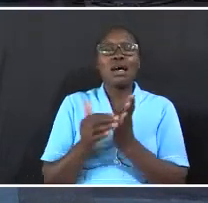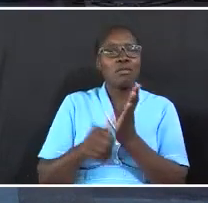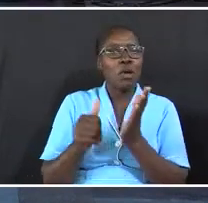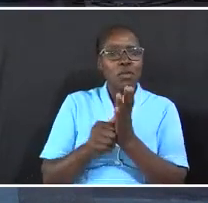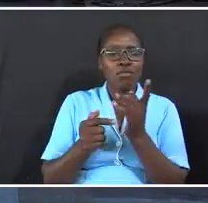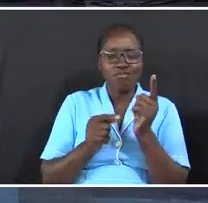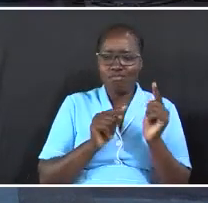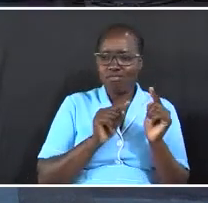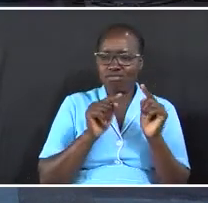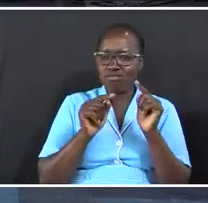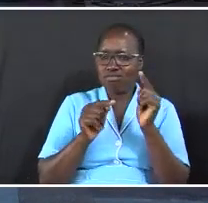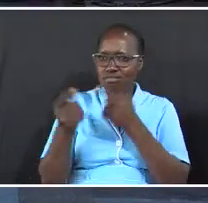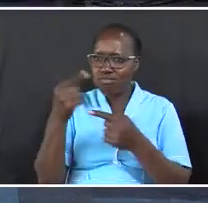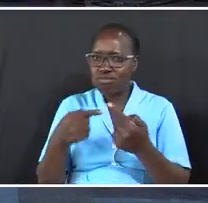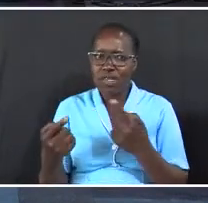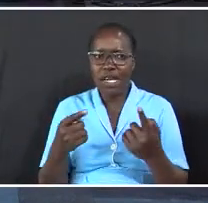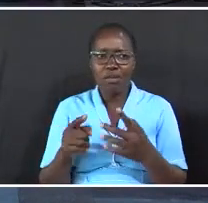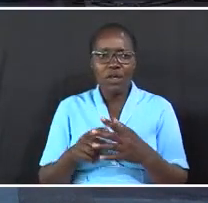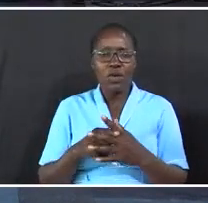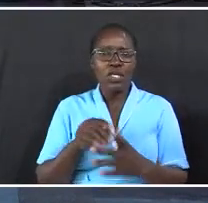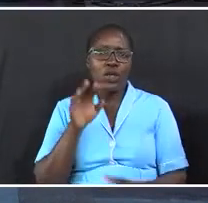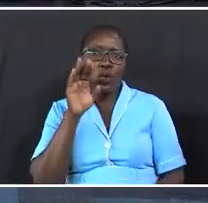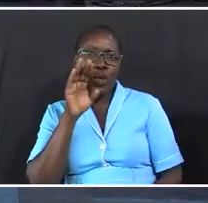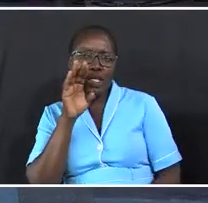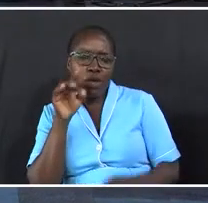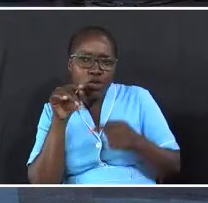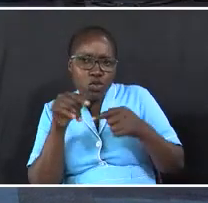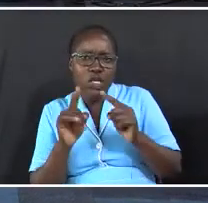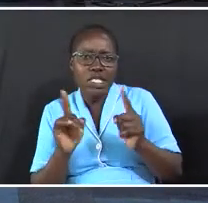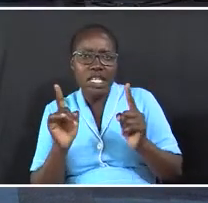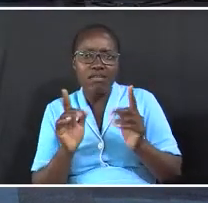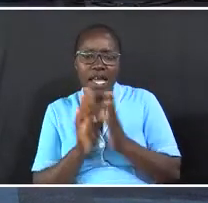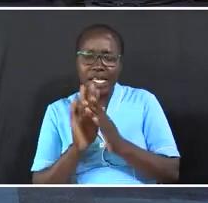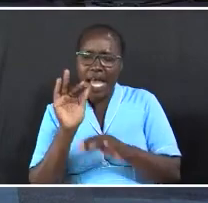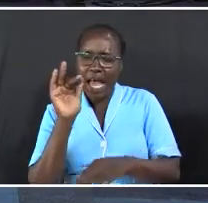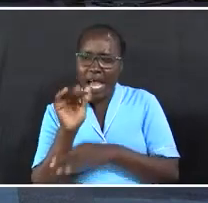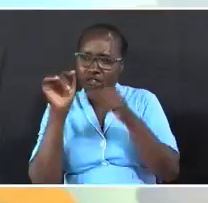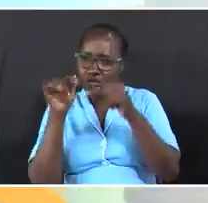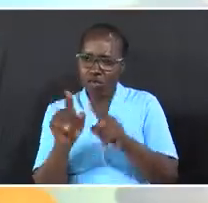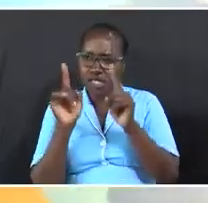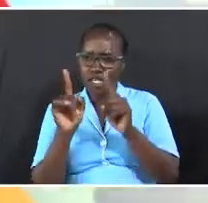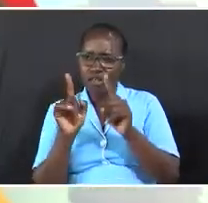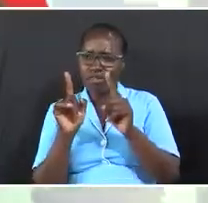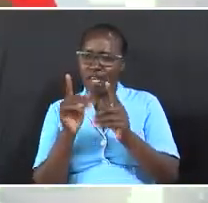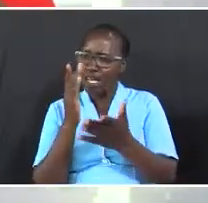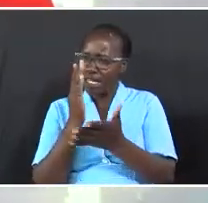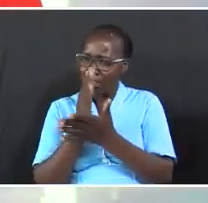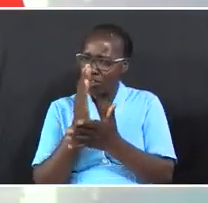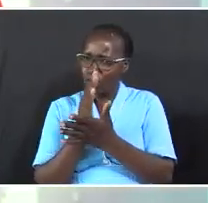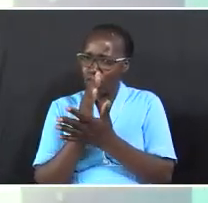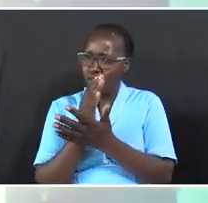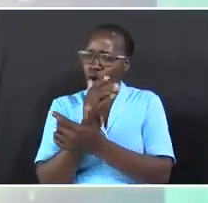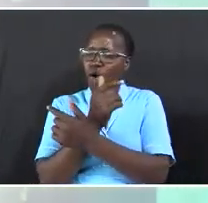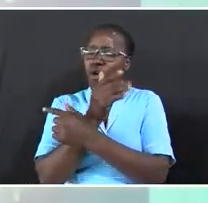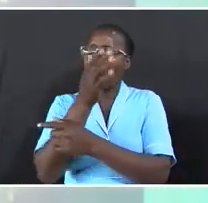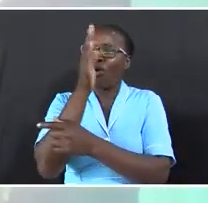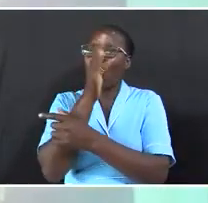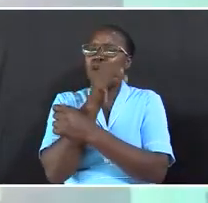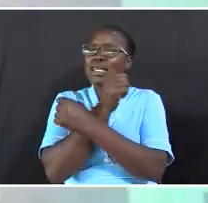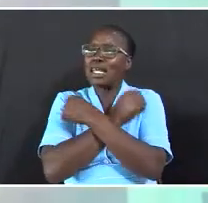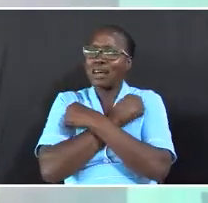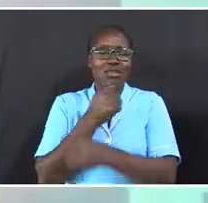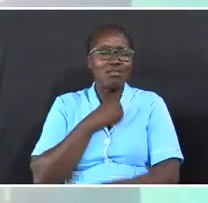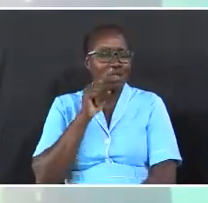come, you begin to whisper yourself and ask yourself, does God really love